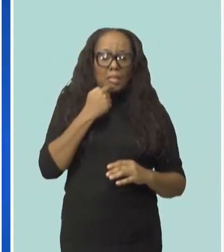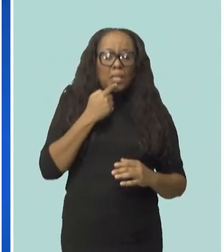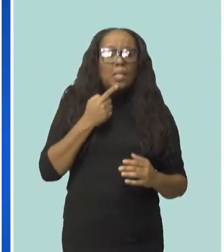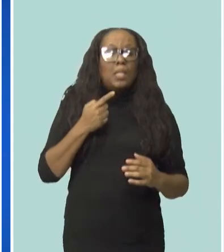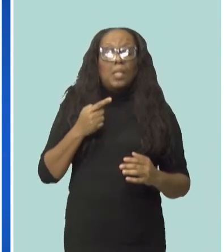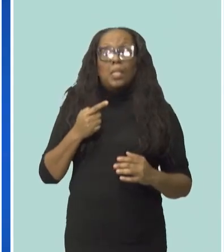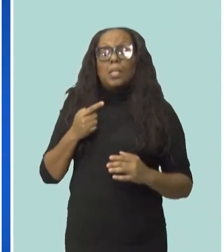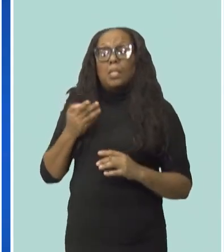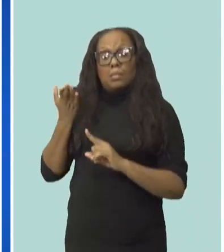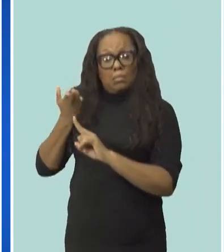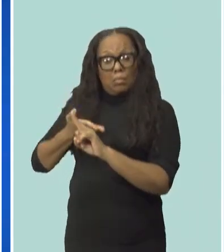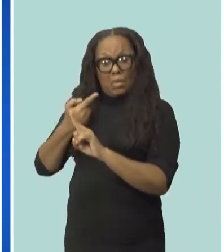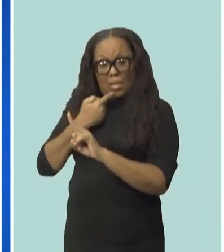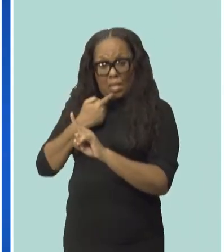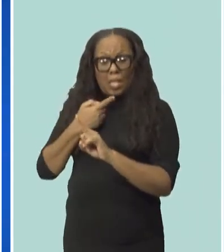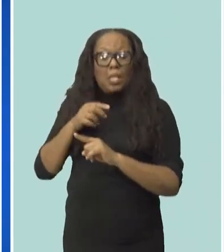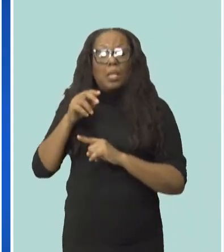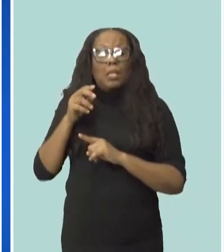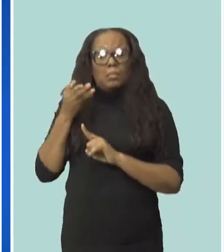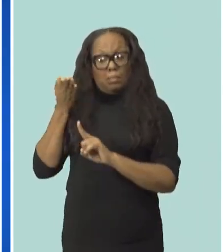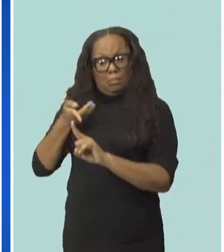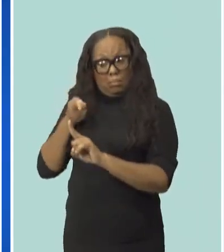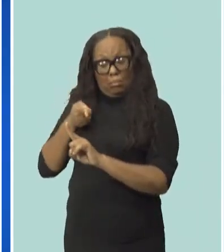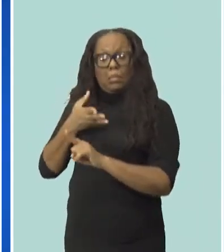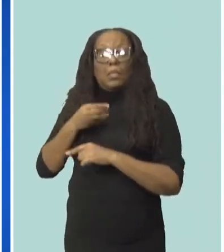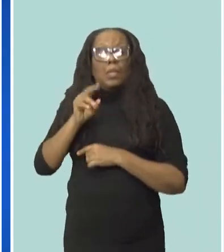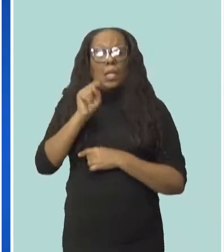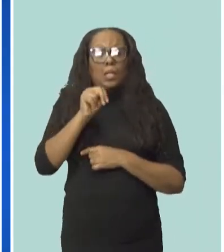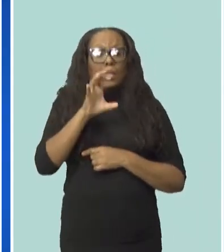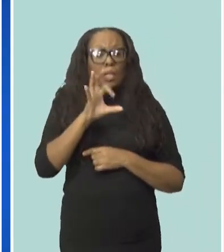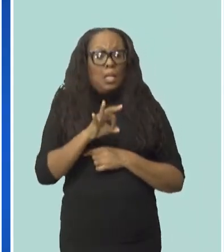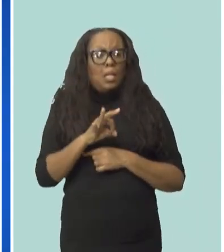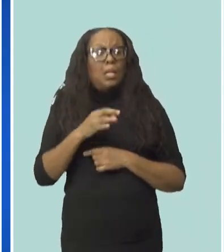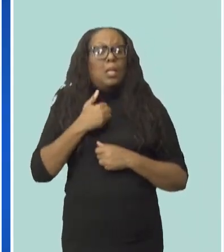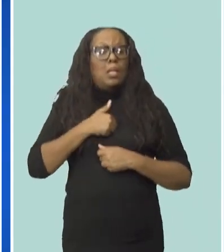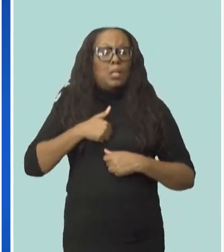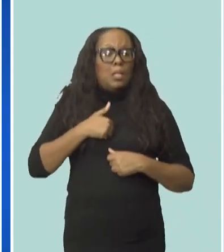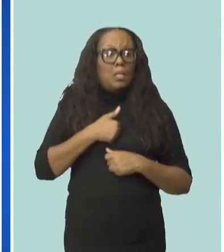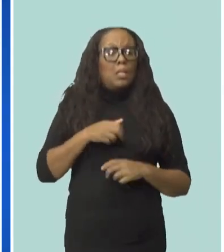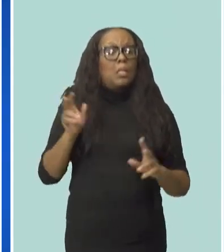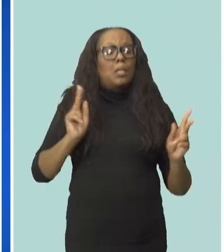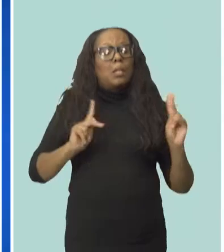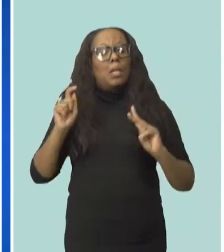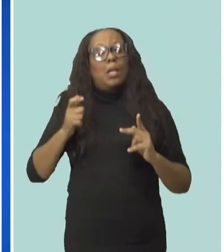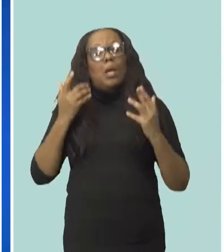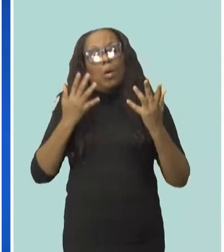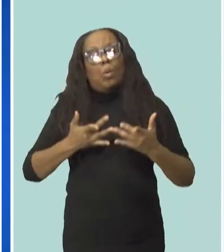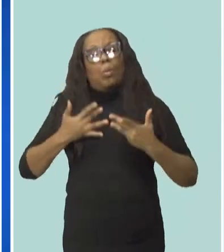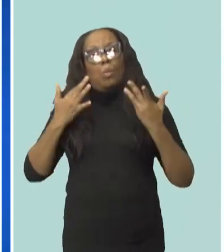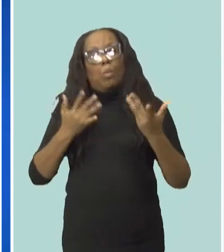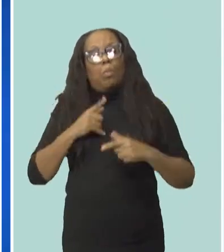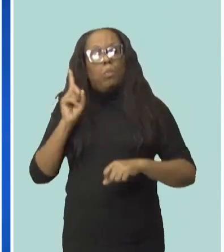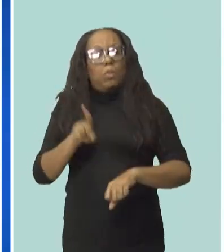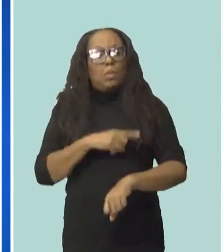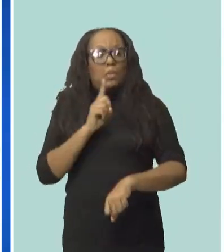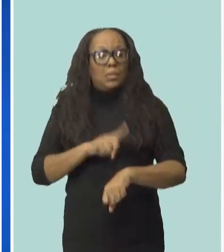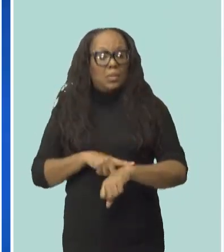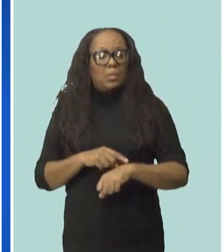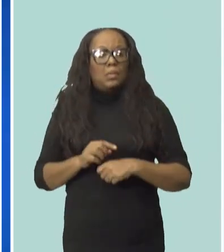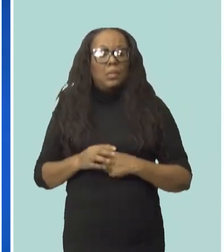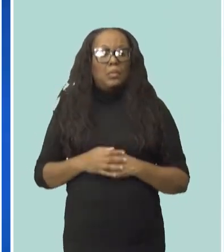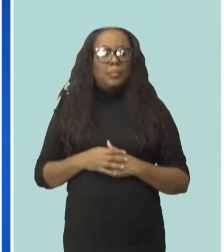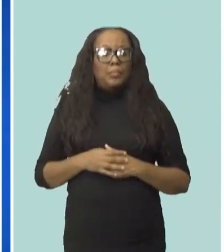venue. Dr. Munro-Knight says she's joining with the National Cultural Foundation in apologizing to those who had to endure the long